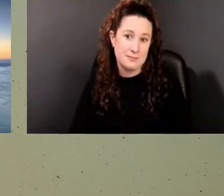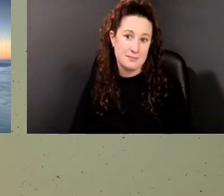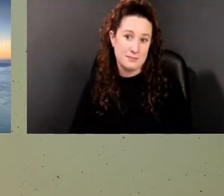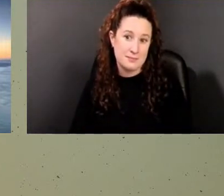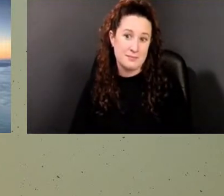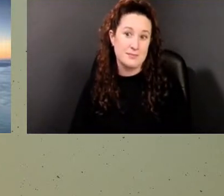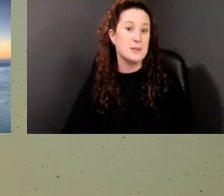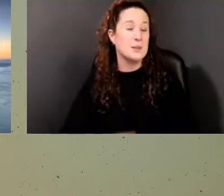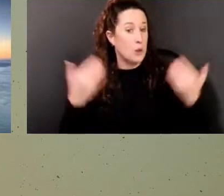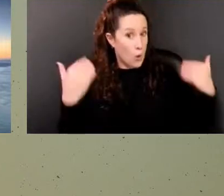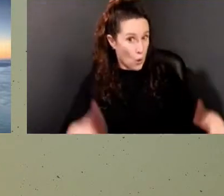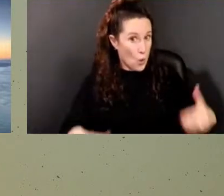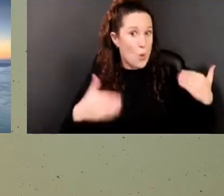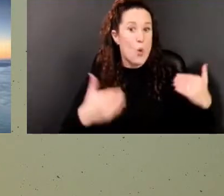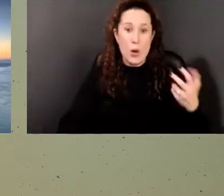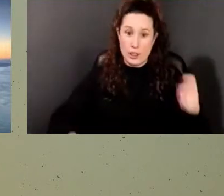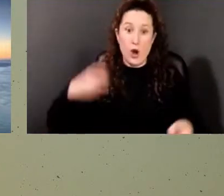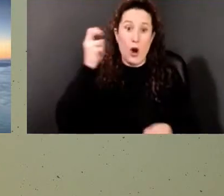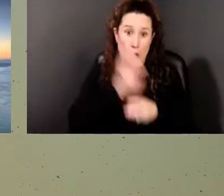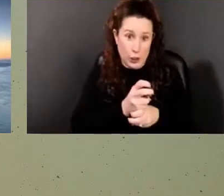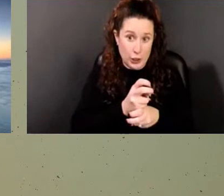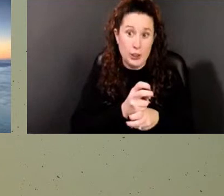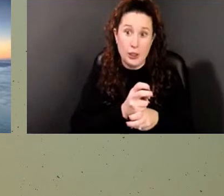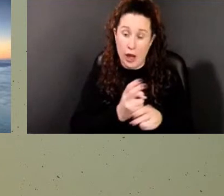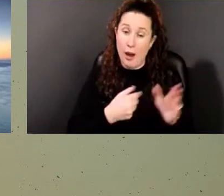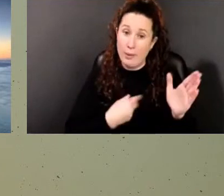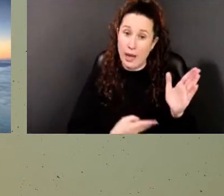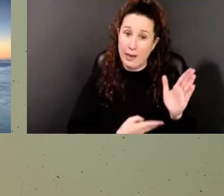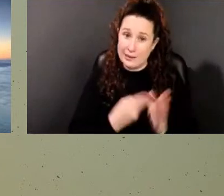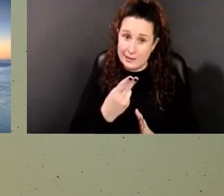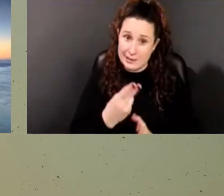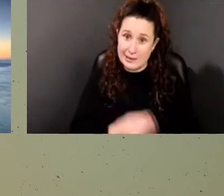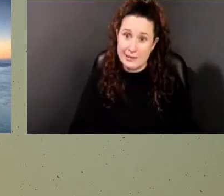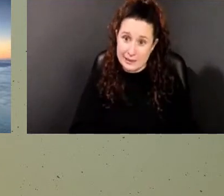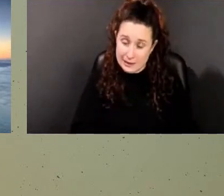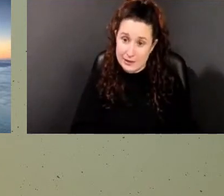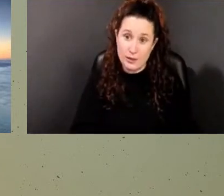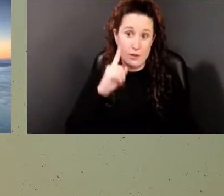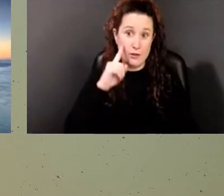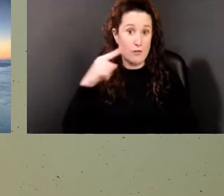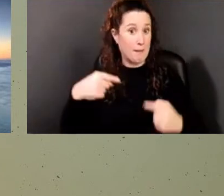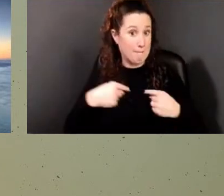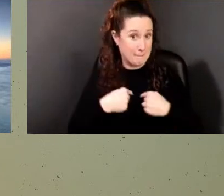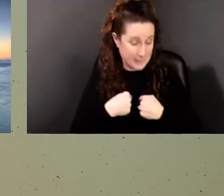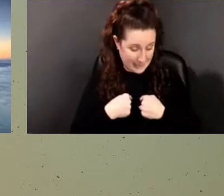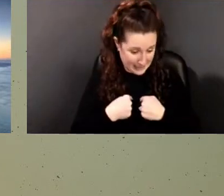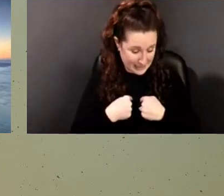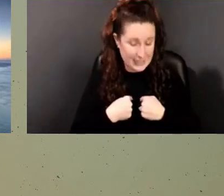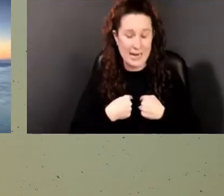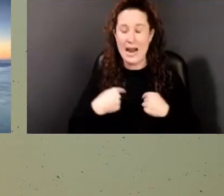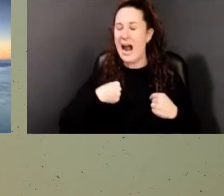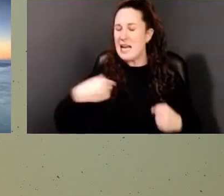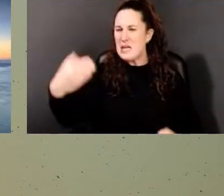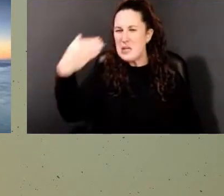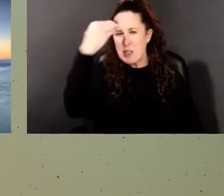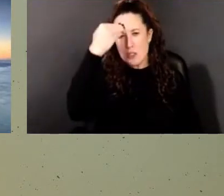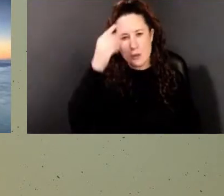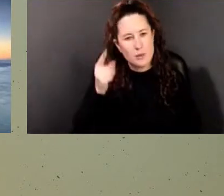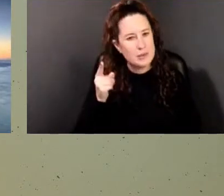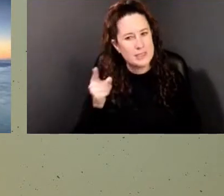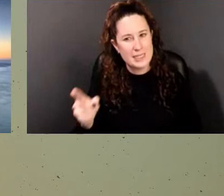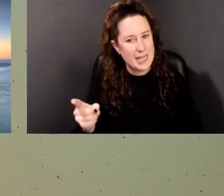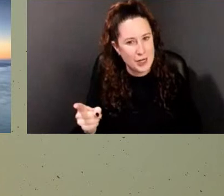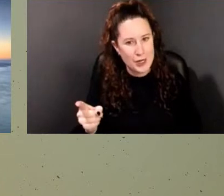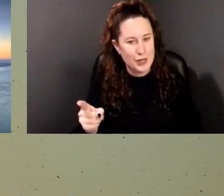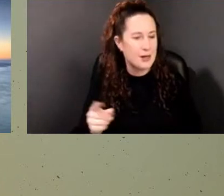Hard, I'll be honest. Knowing that it's been here, and I've always wanted to find it, the staff has been